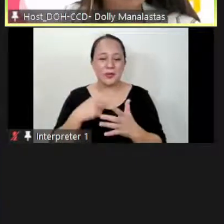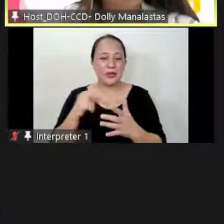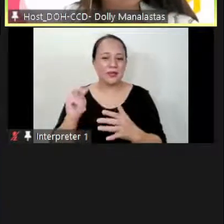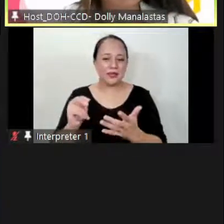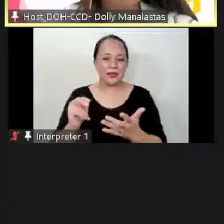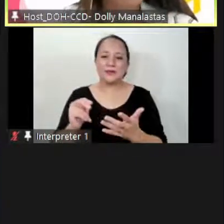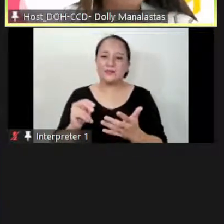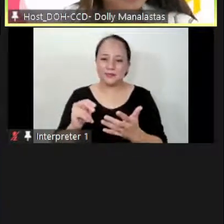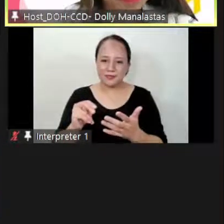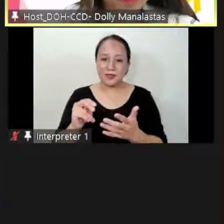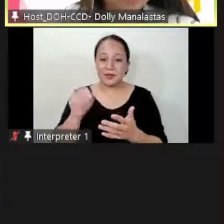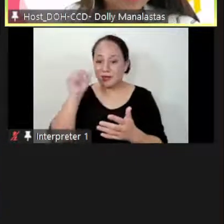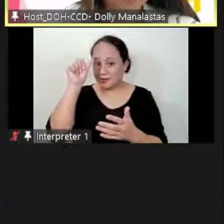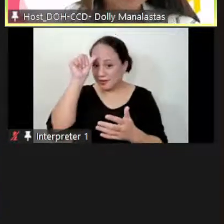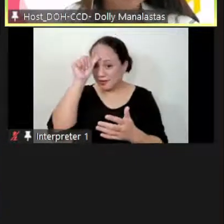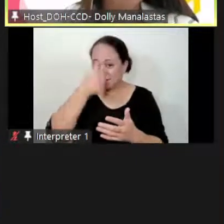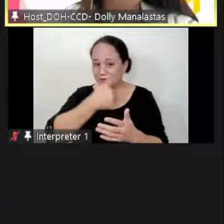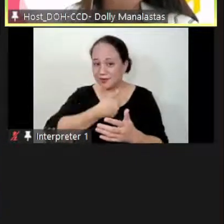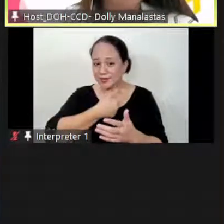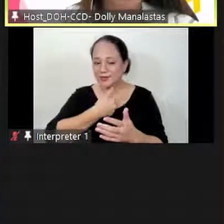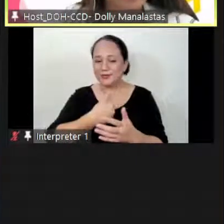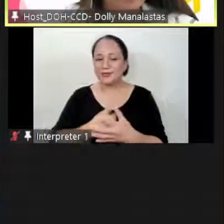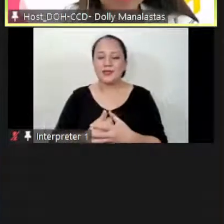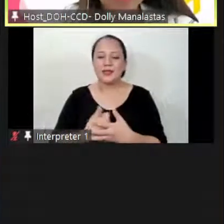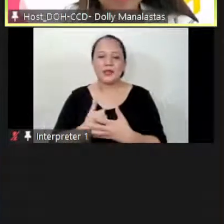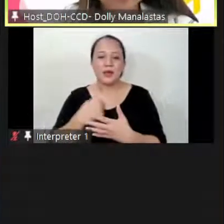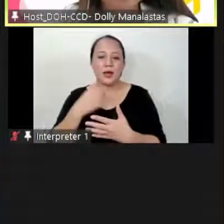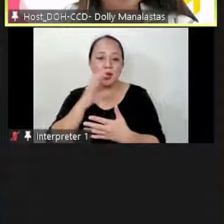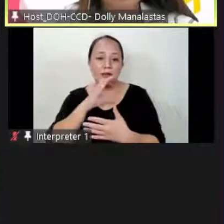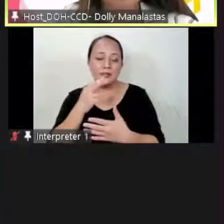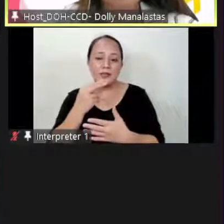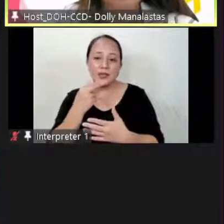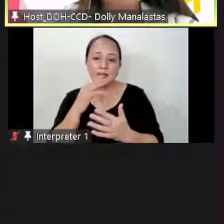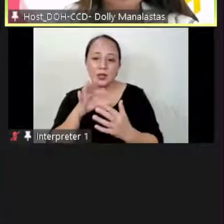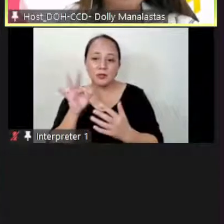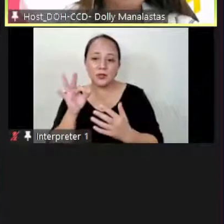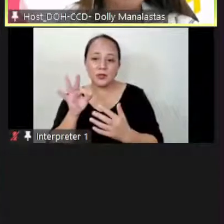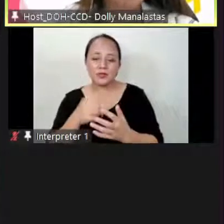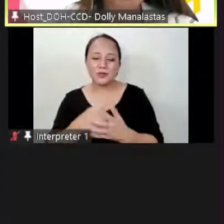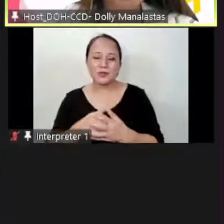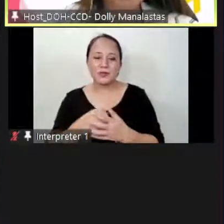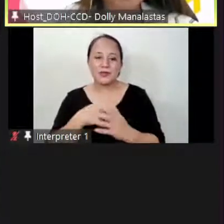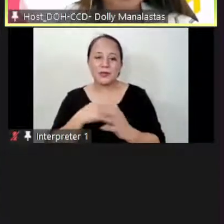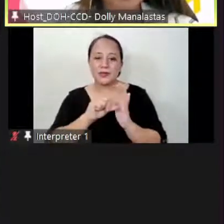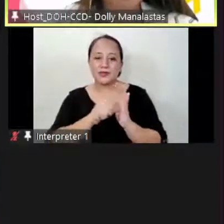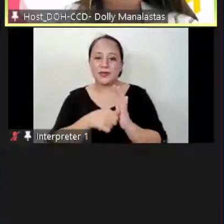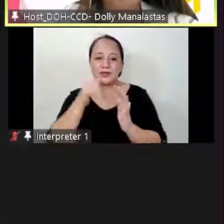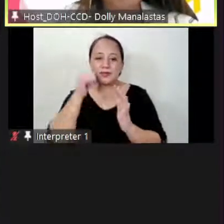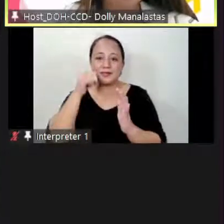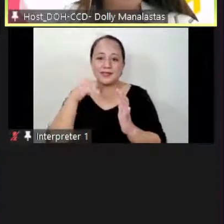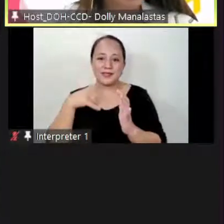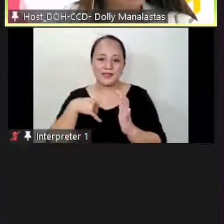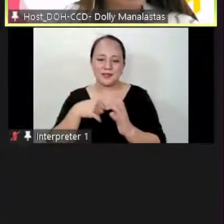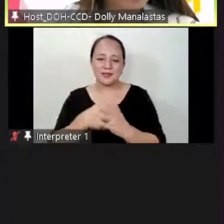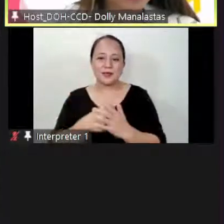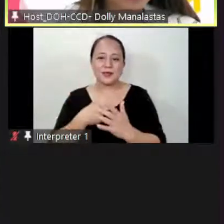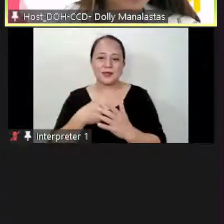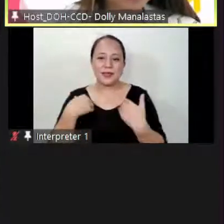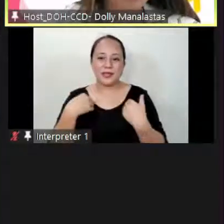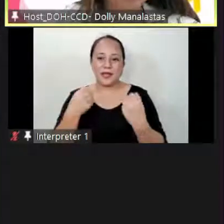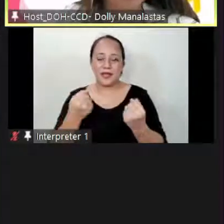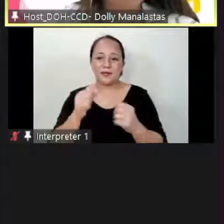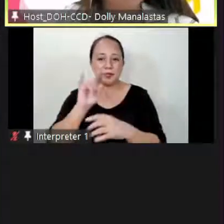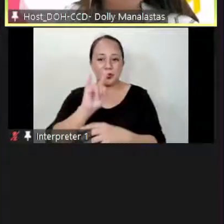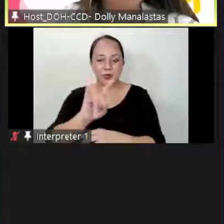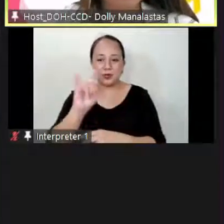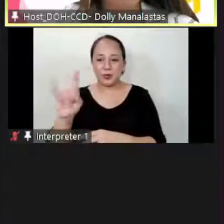to remind ourselves to look for a healthier option. So as highlighted po yesterday by our health promotion